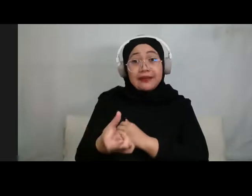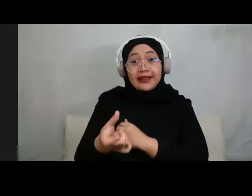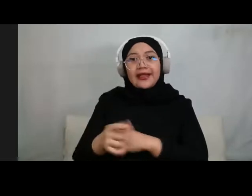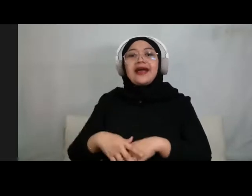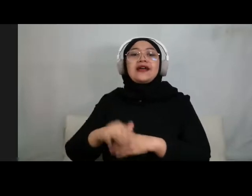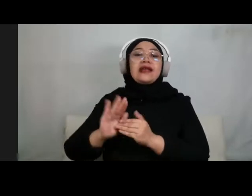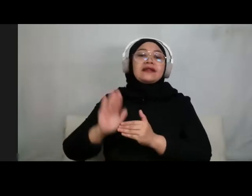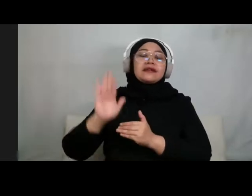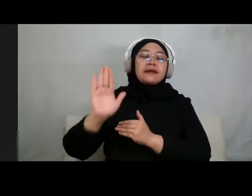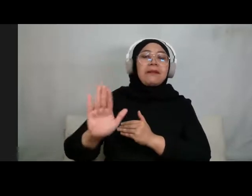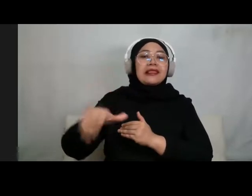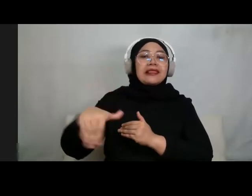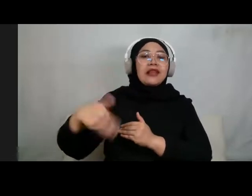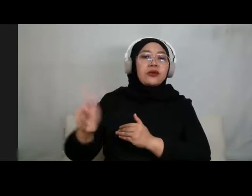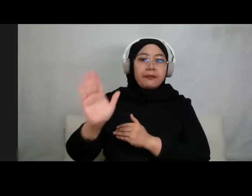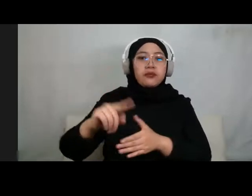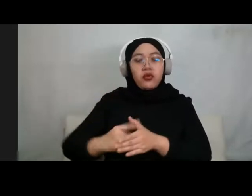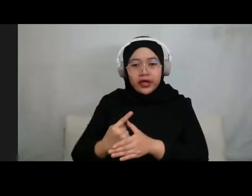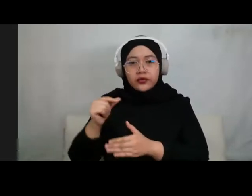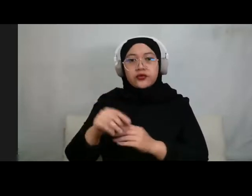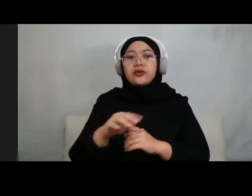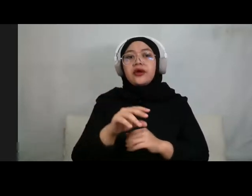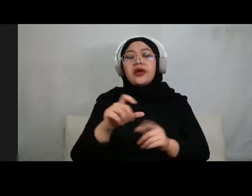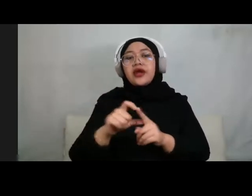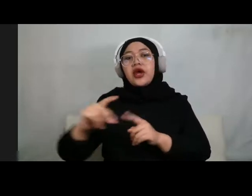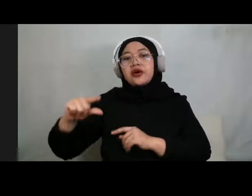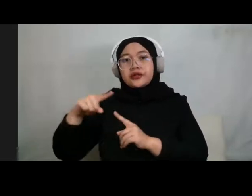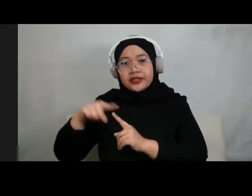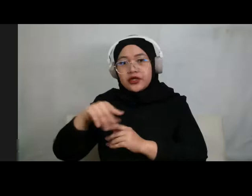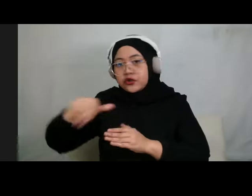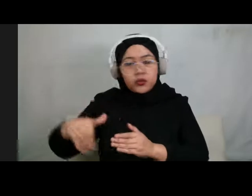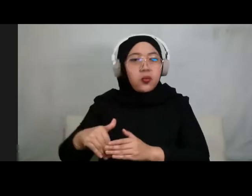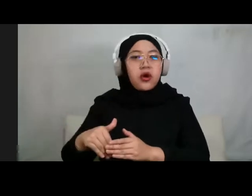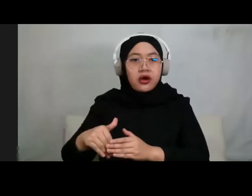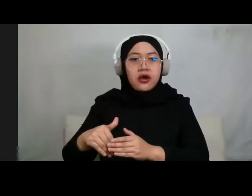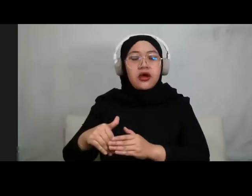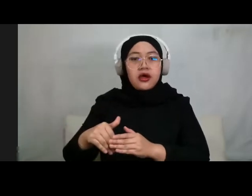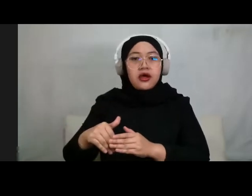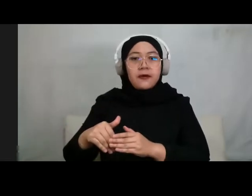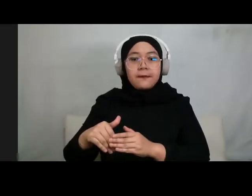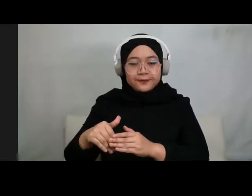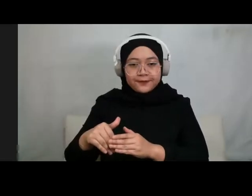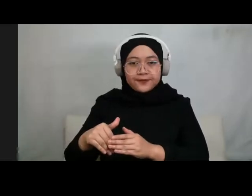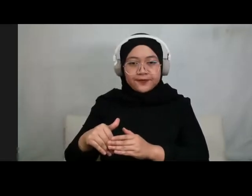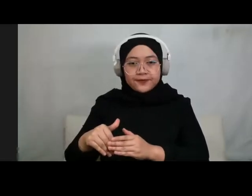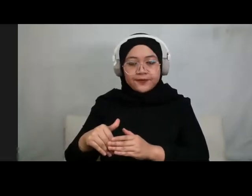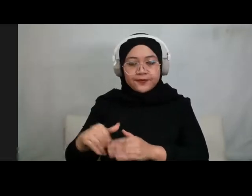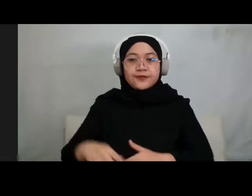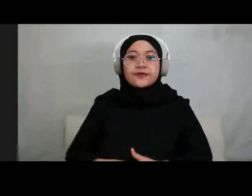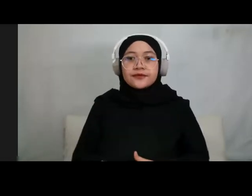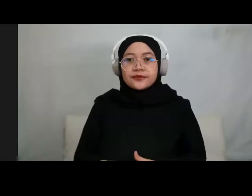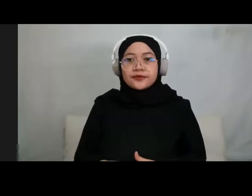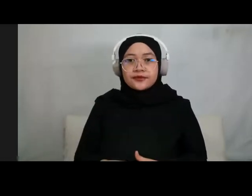the BRT routes with 12-meter and hopefully 18-meter one, when the technology has become more mature. And